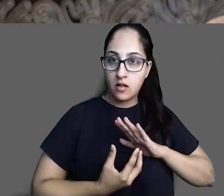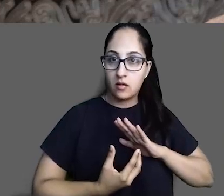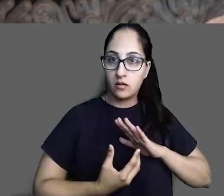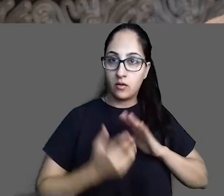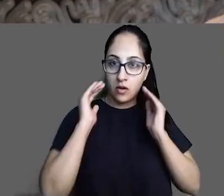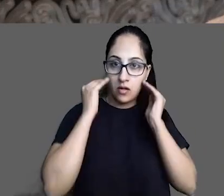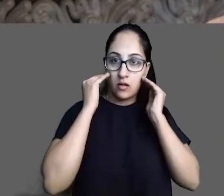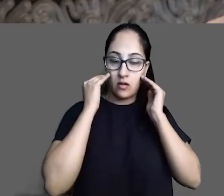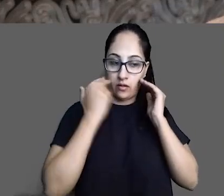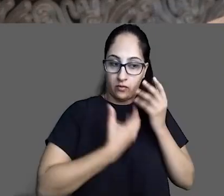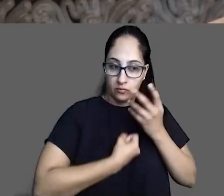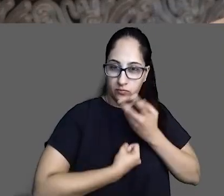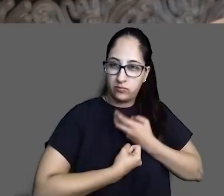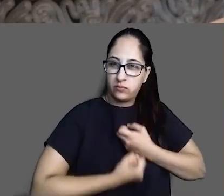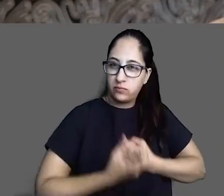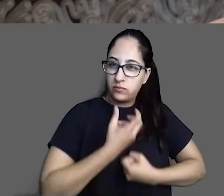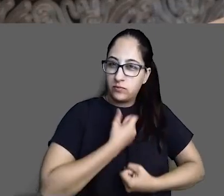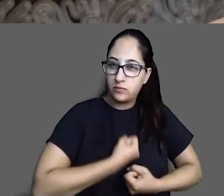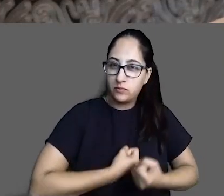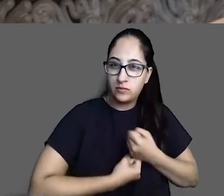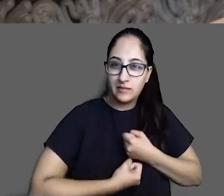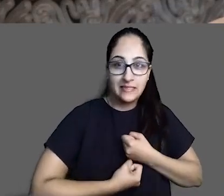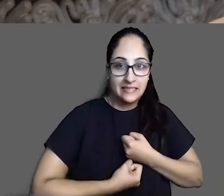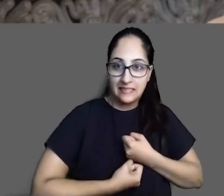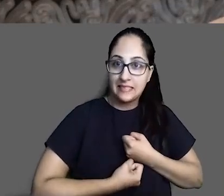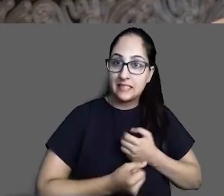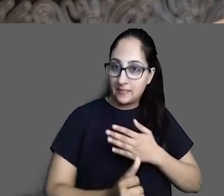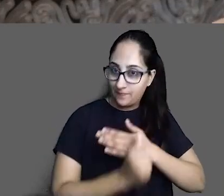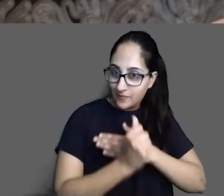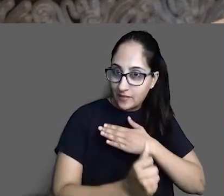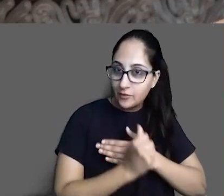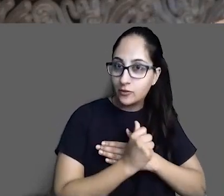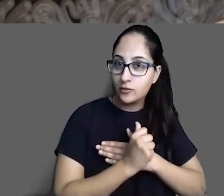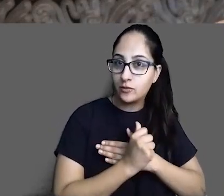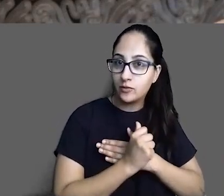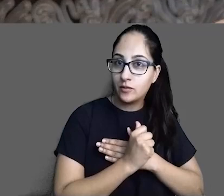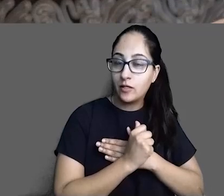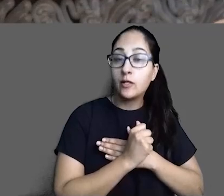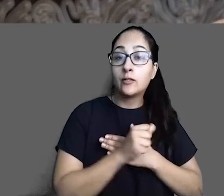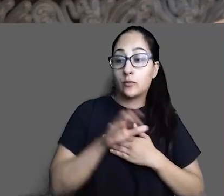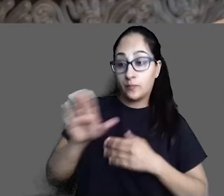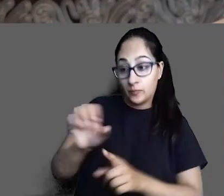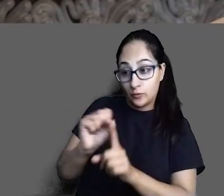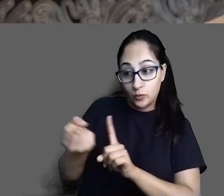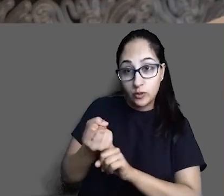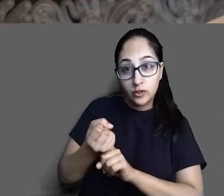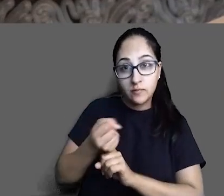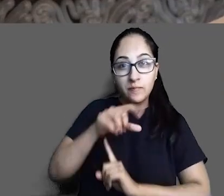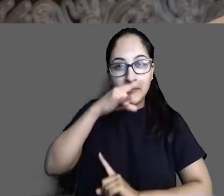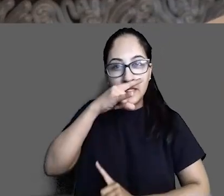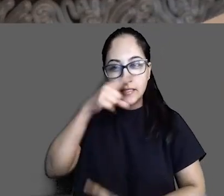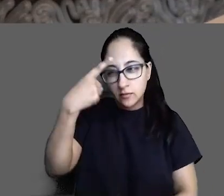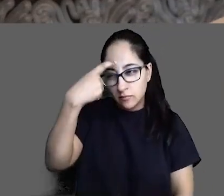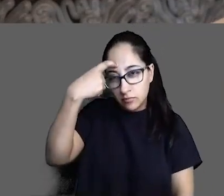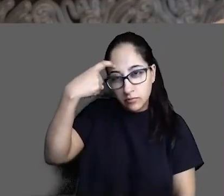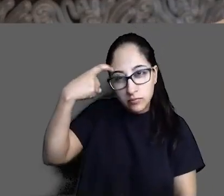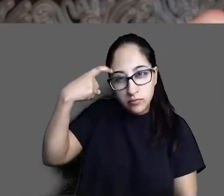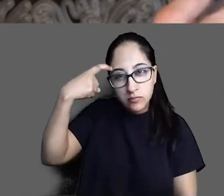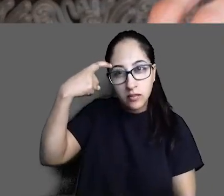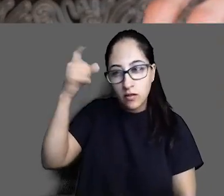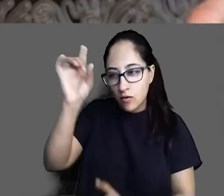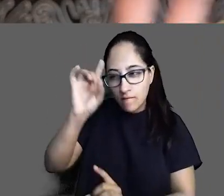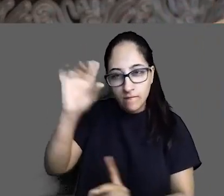that to me was really seeing this extraordinary power of art and art education and music